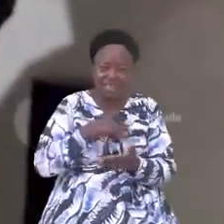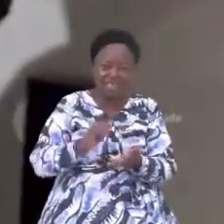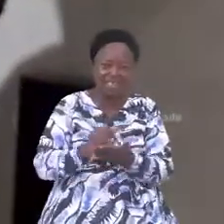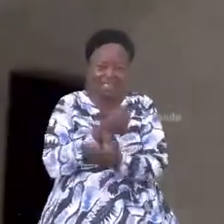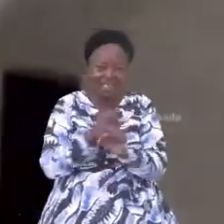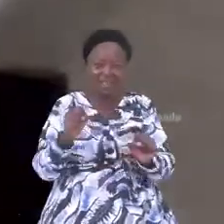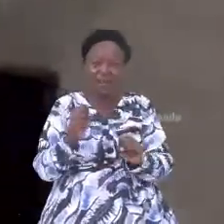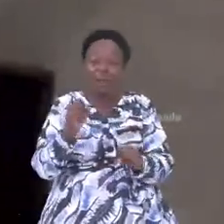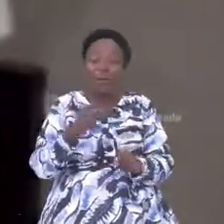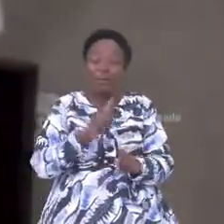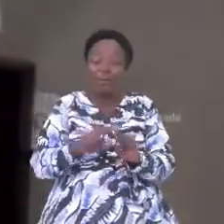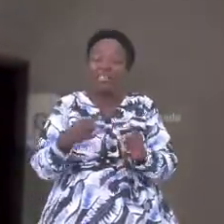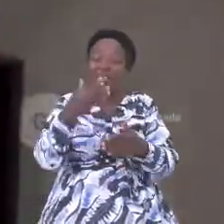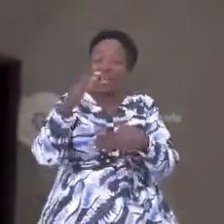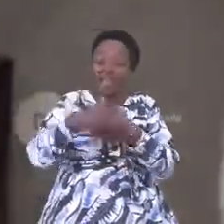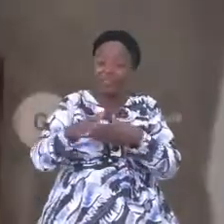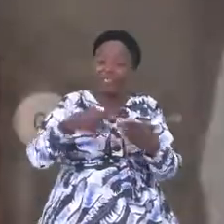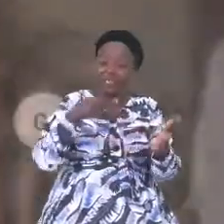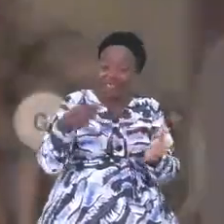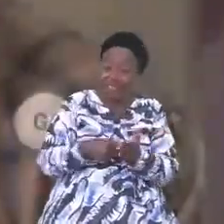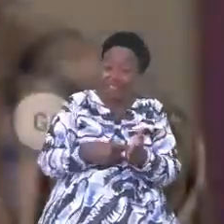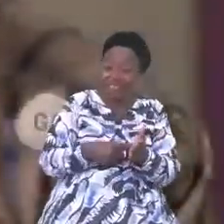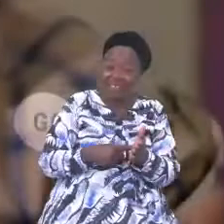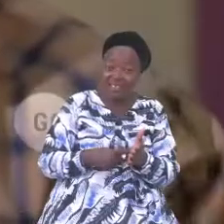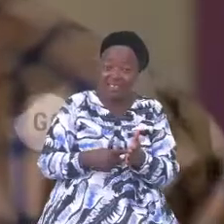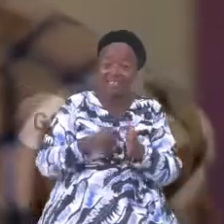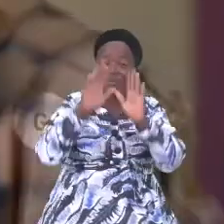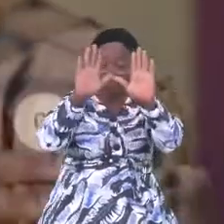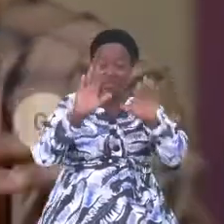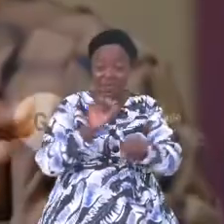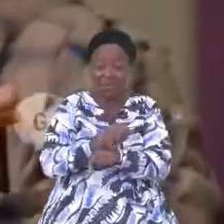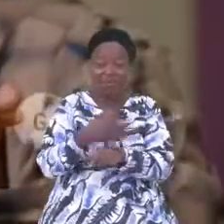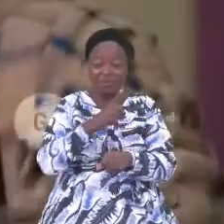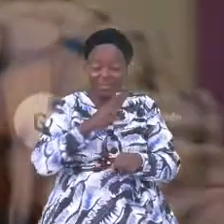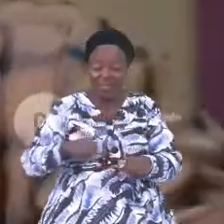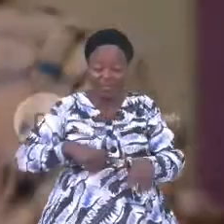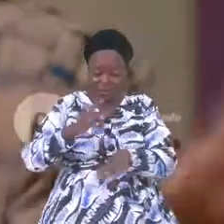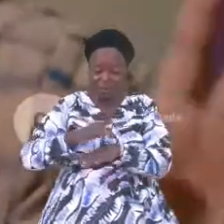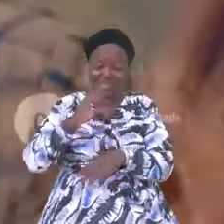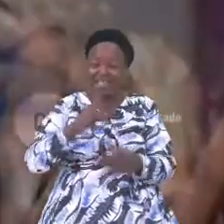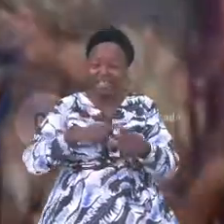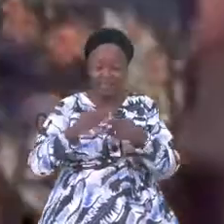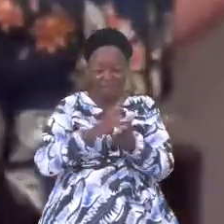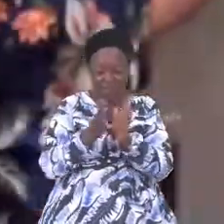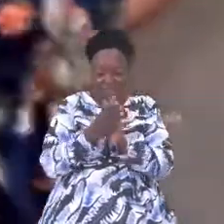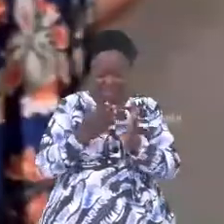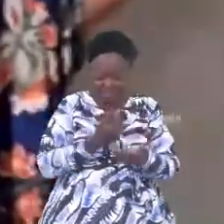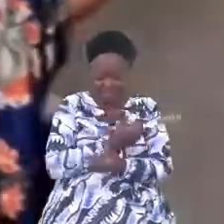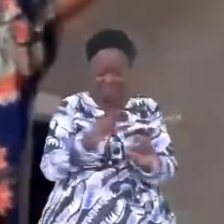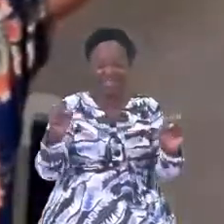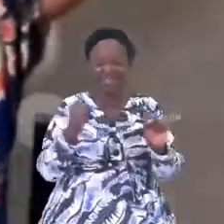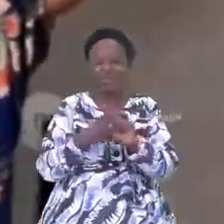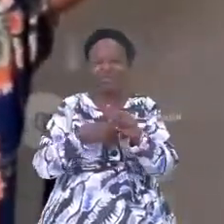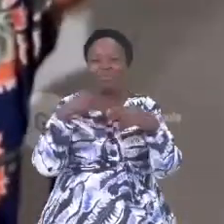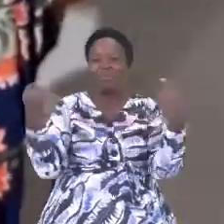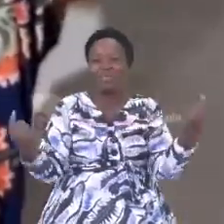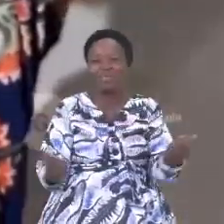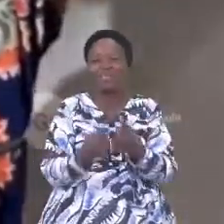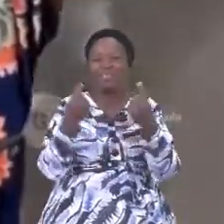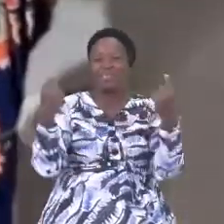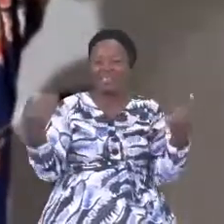helping her to see how she can become spiritually transformed to the glory of God. So it's a miracle of mercy, sir.